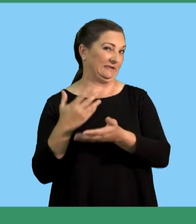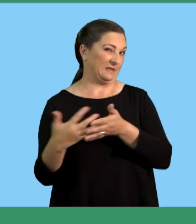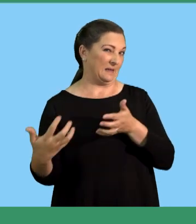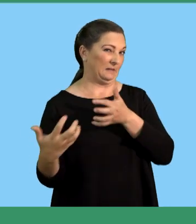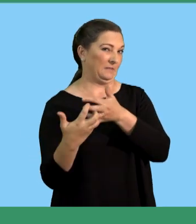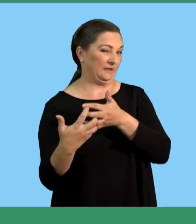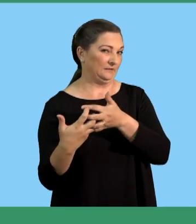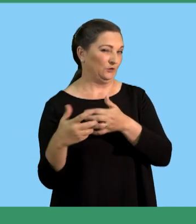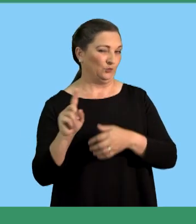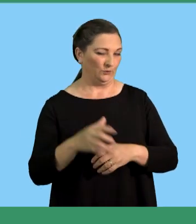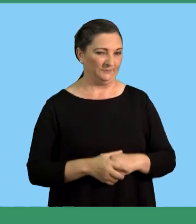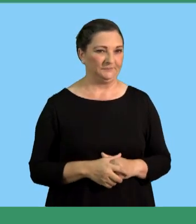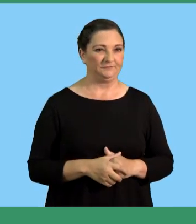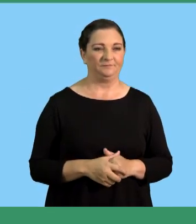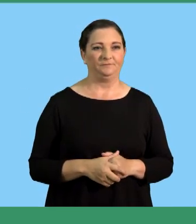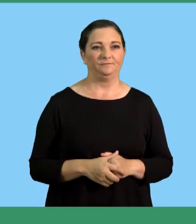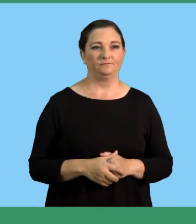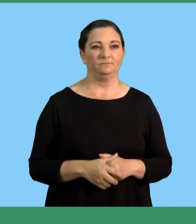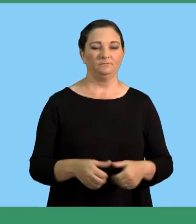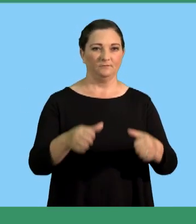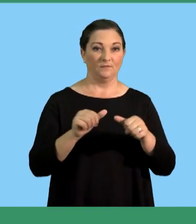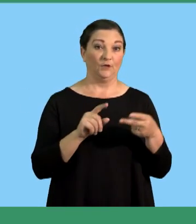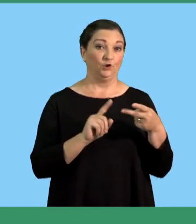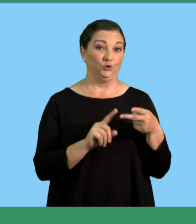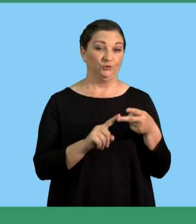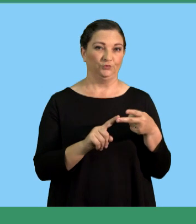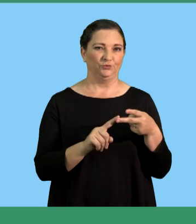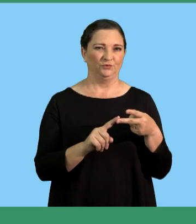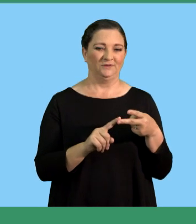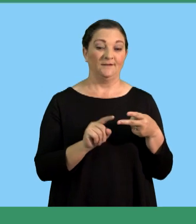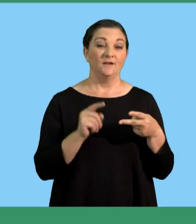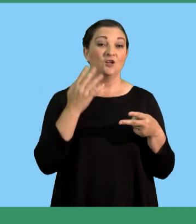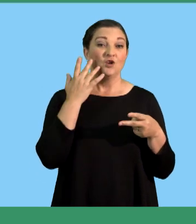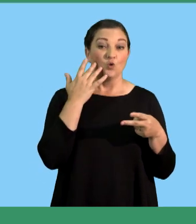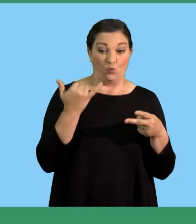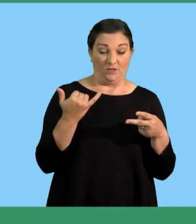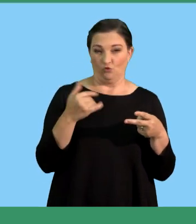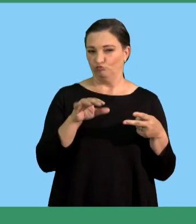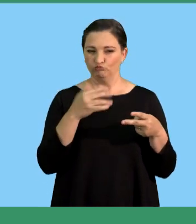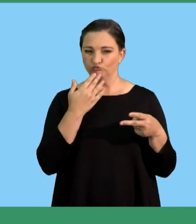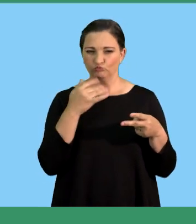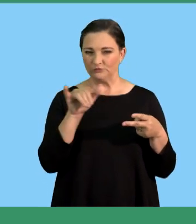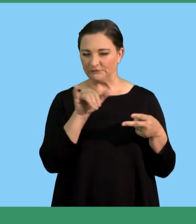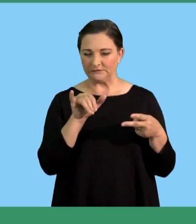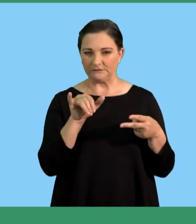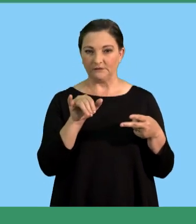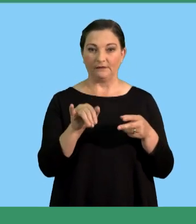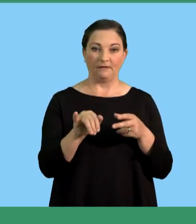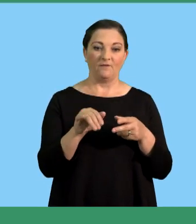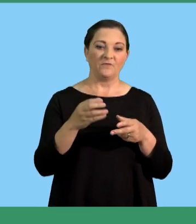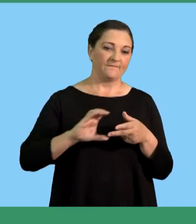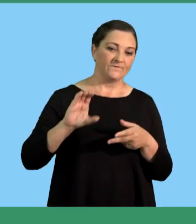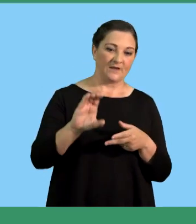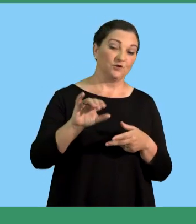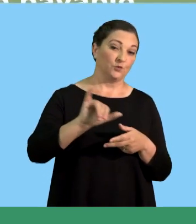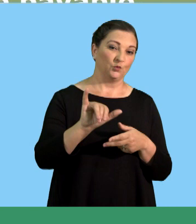quoting from the scenario. Then, 2. Discuss the impact of the form of investment identified in